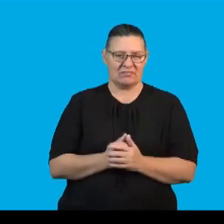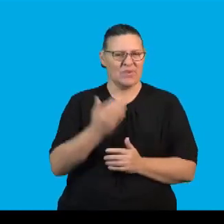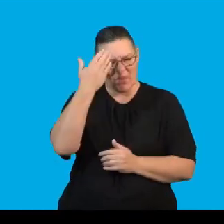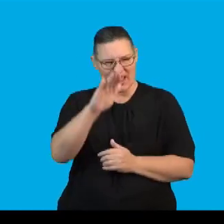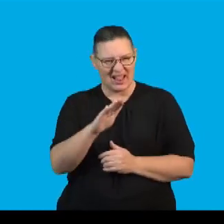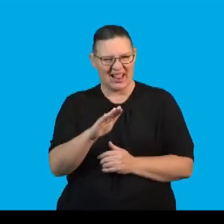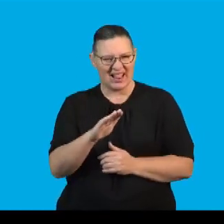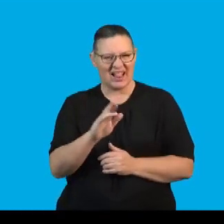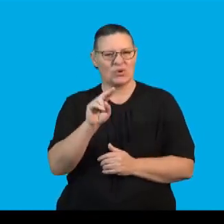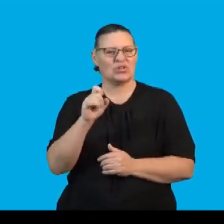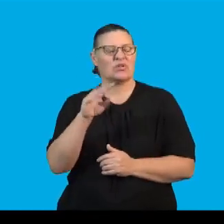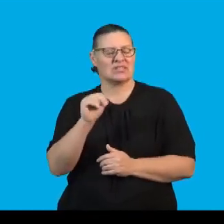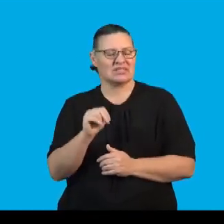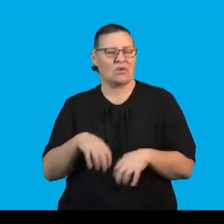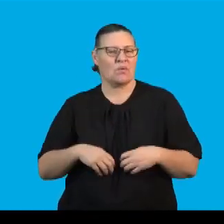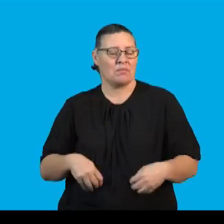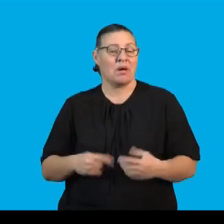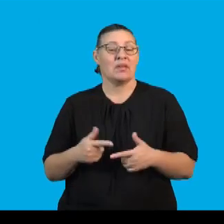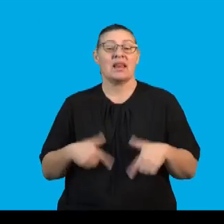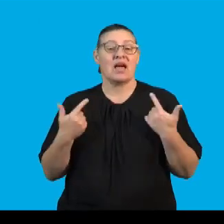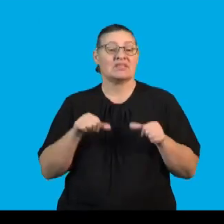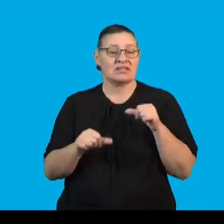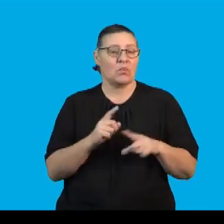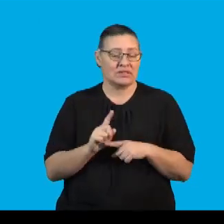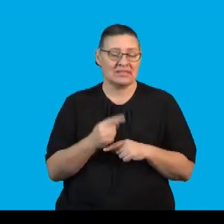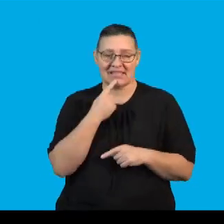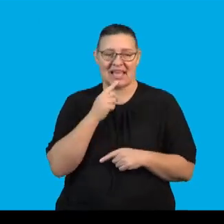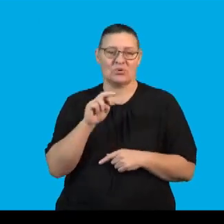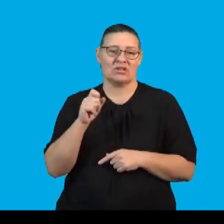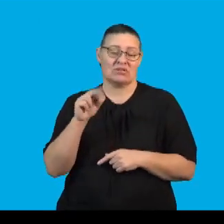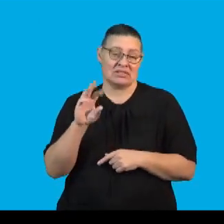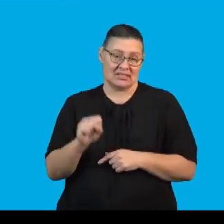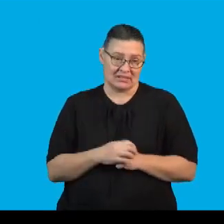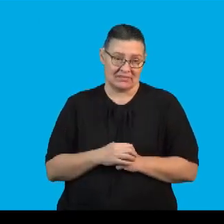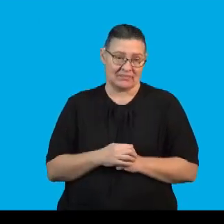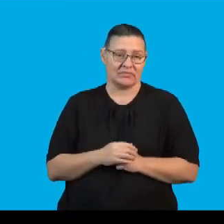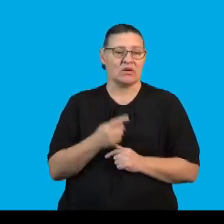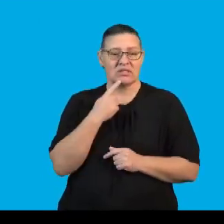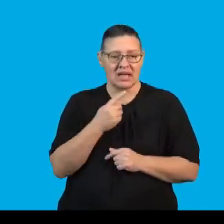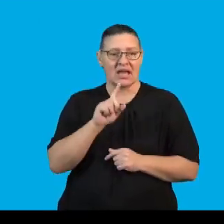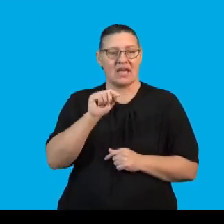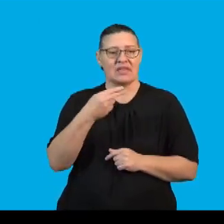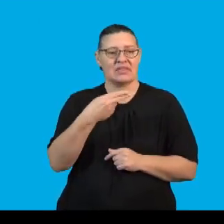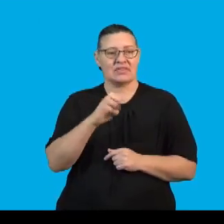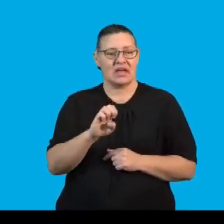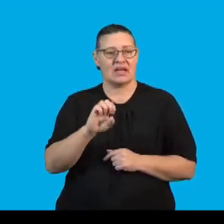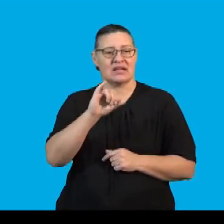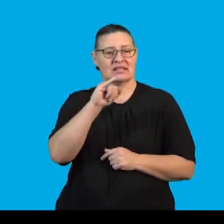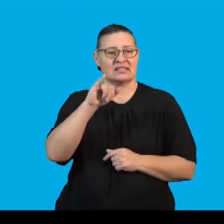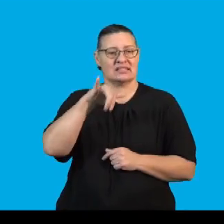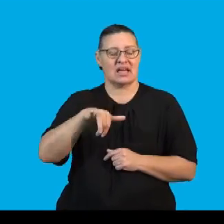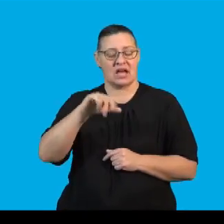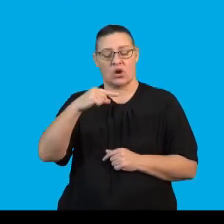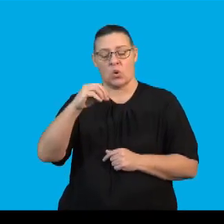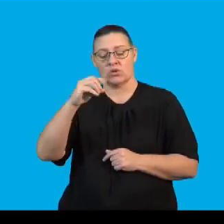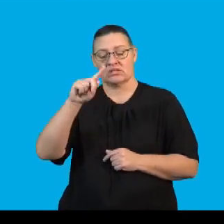We all know uterus is the womb, but in life sciences we speak of the uterus. After fertilization, we know that the zygote is formed, which